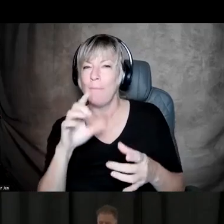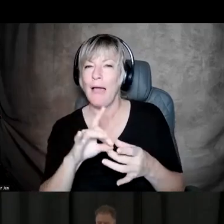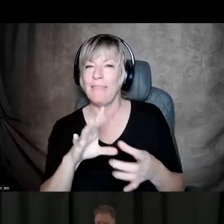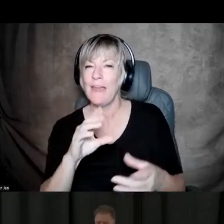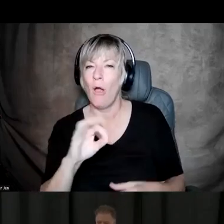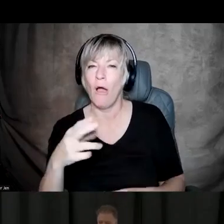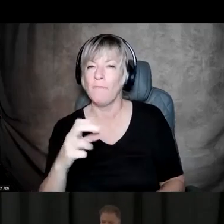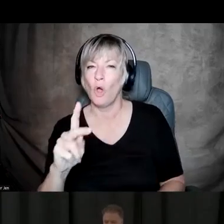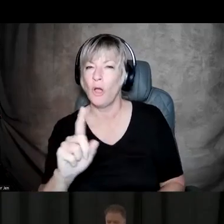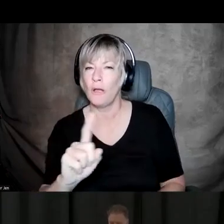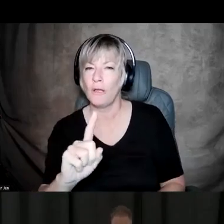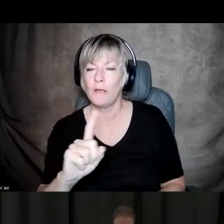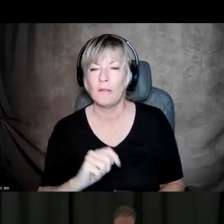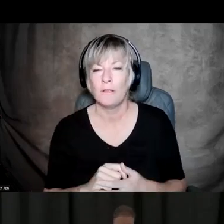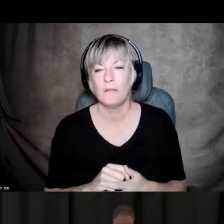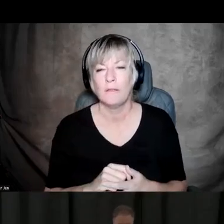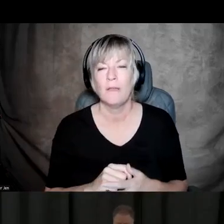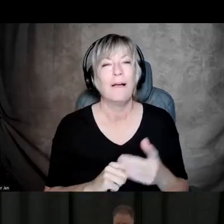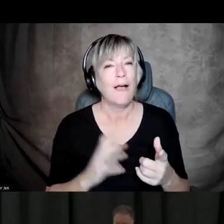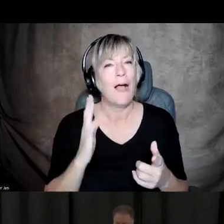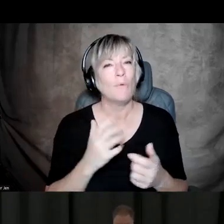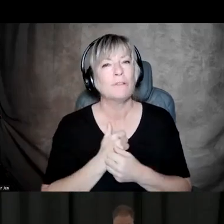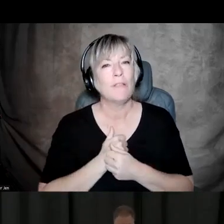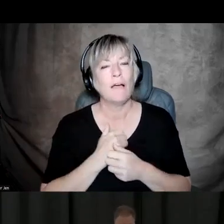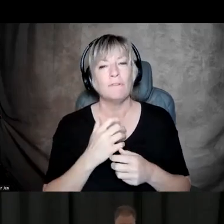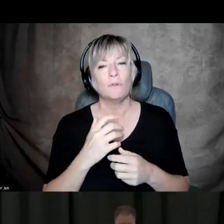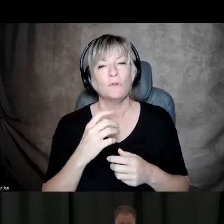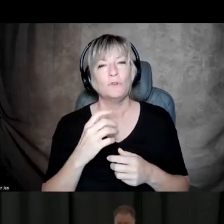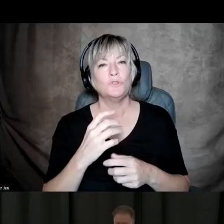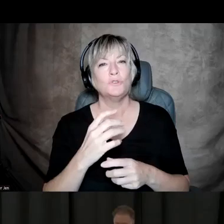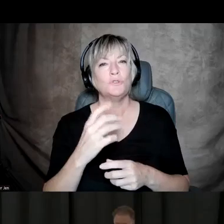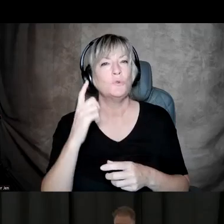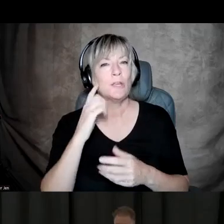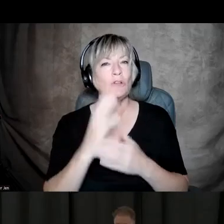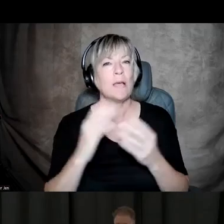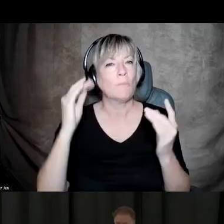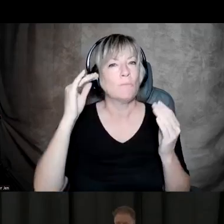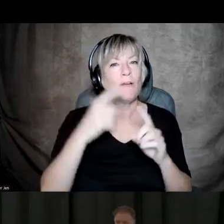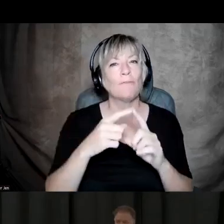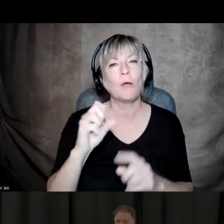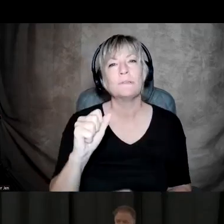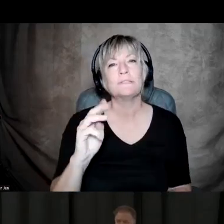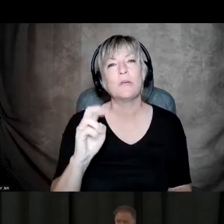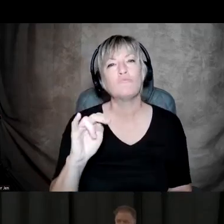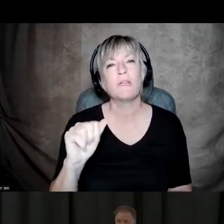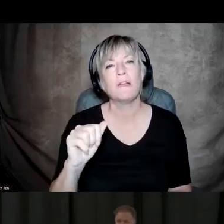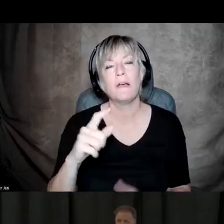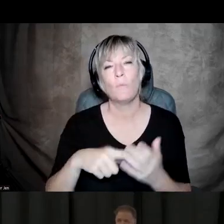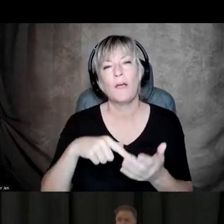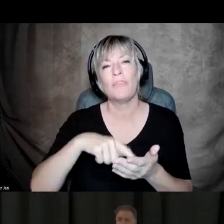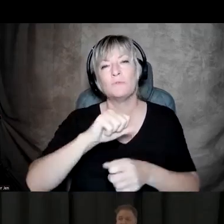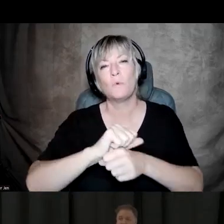that quickly. Actually, I would love to get some reflections from Sabrina, what this work has meant